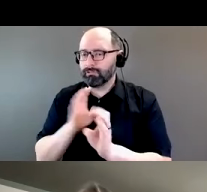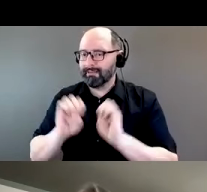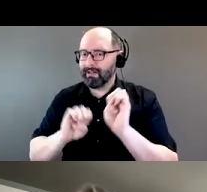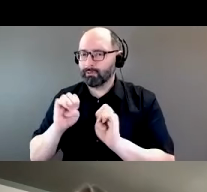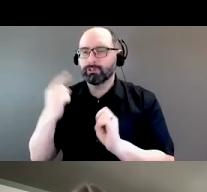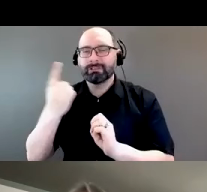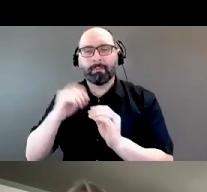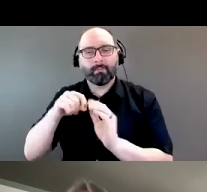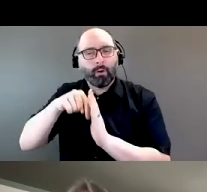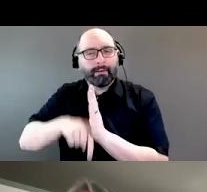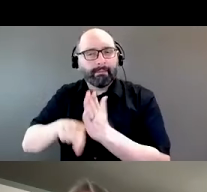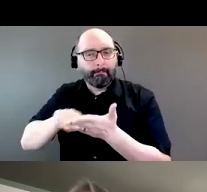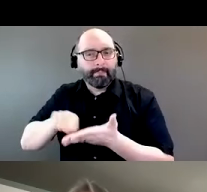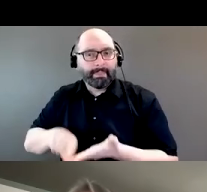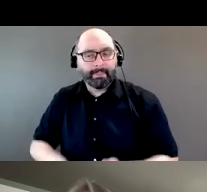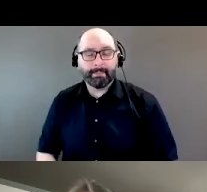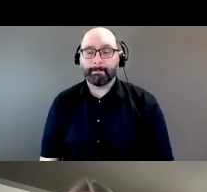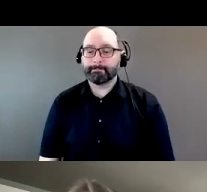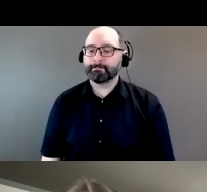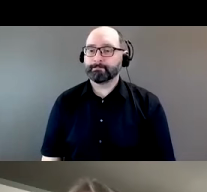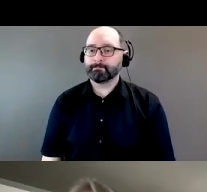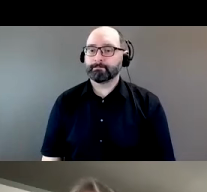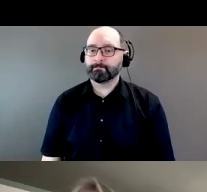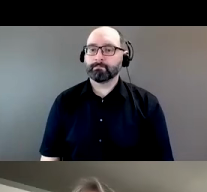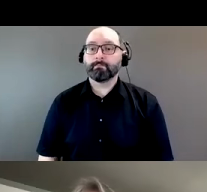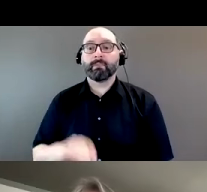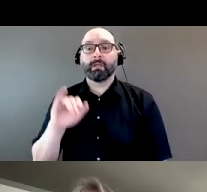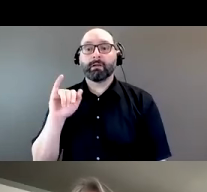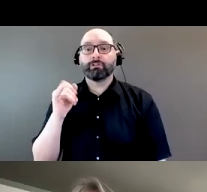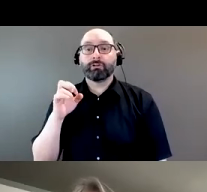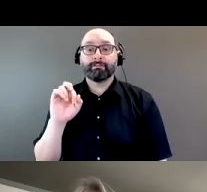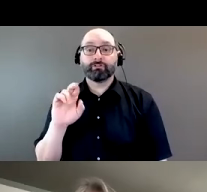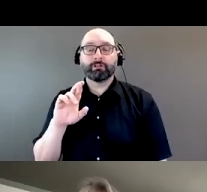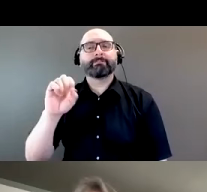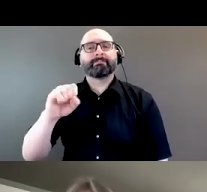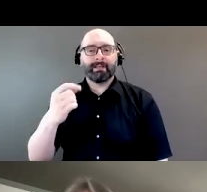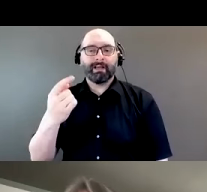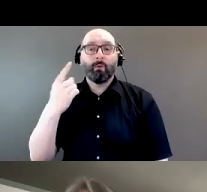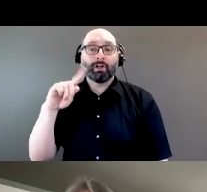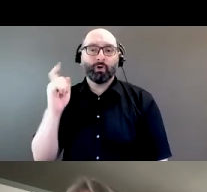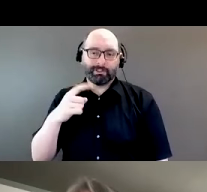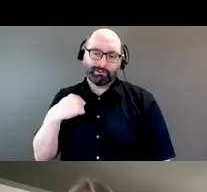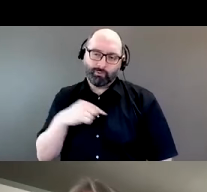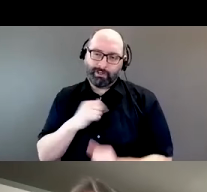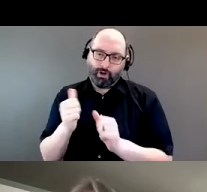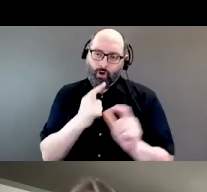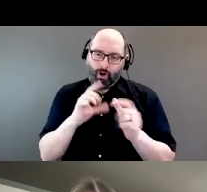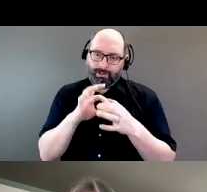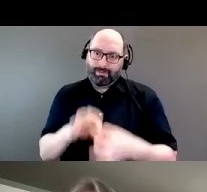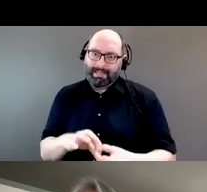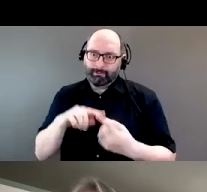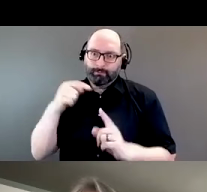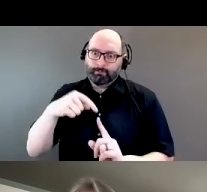Yes. Yeah. Mm-hmm. Yeah. Great. This is a question that we probably all can relate to.